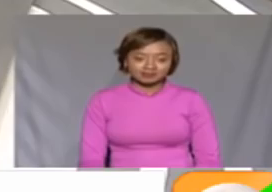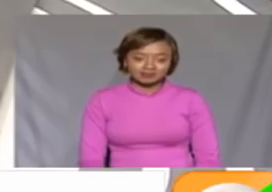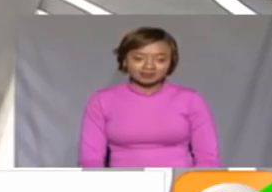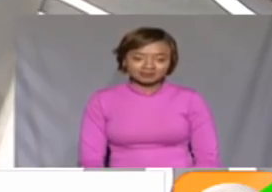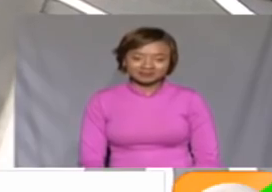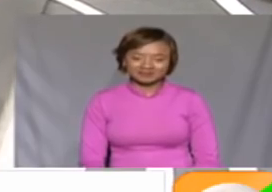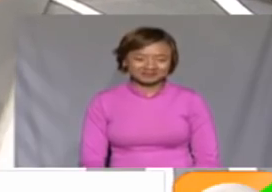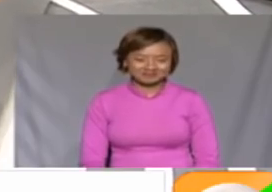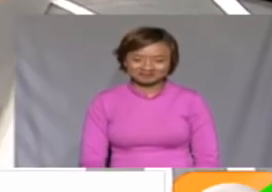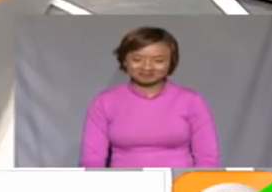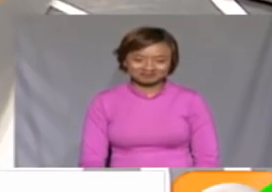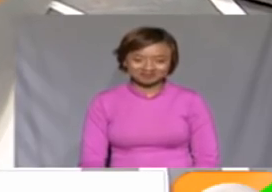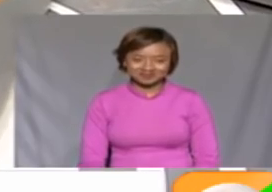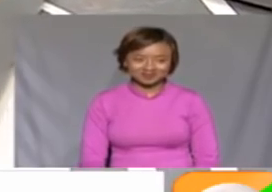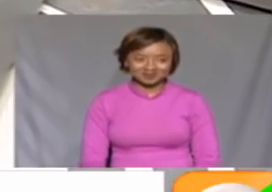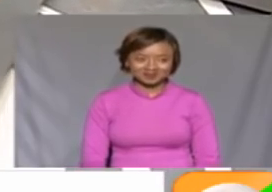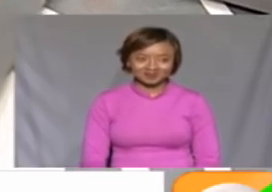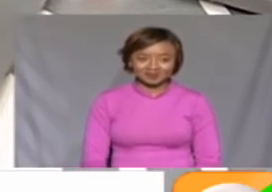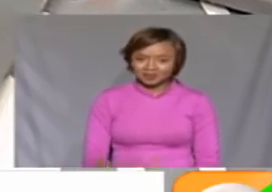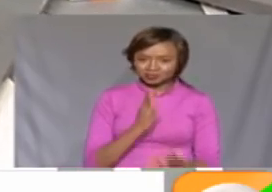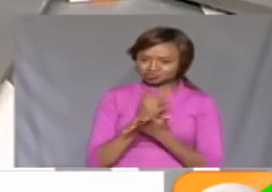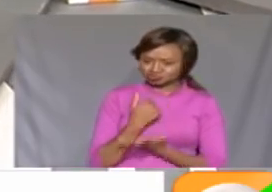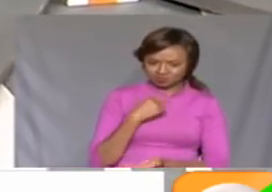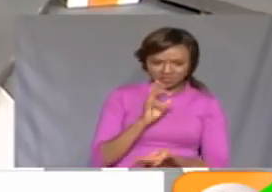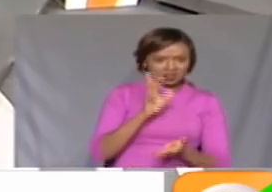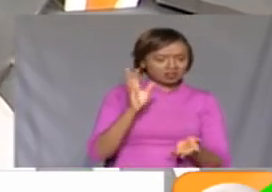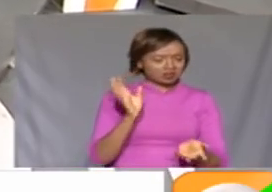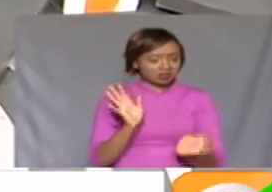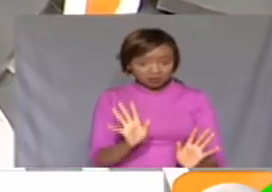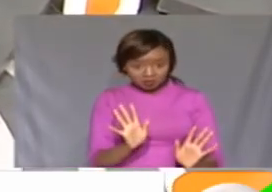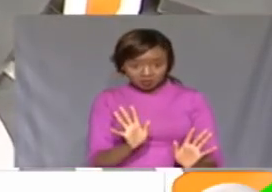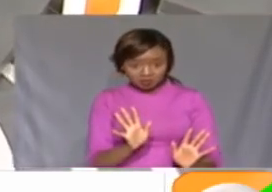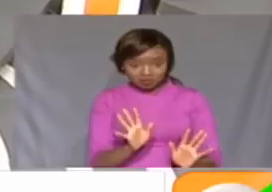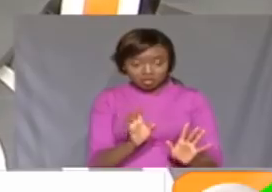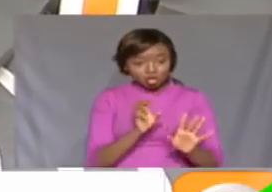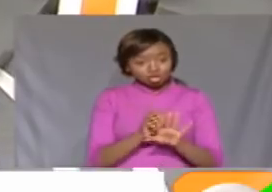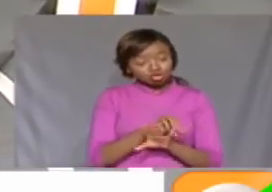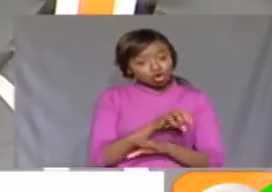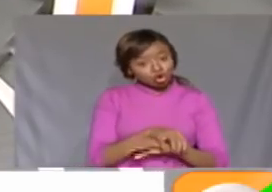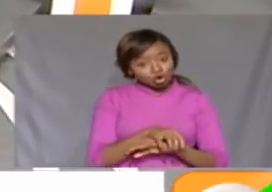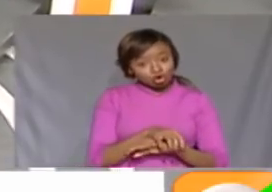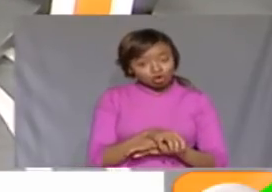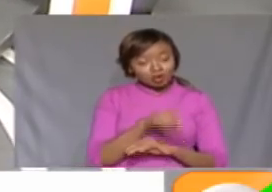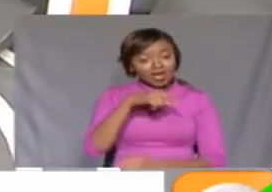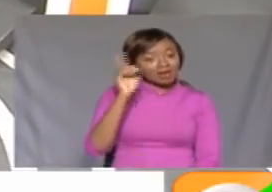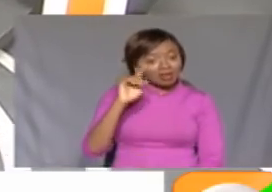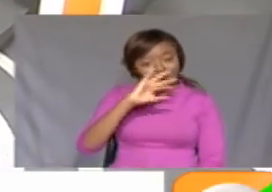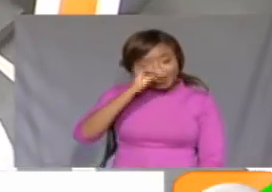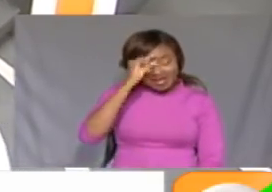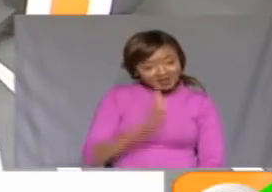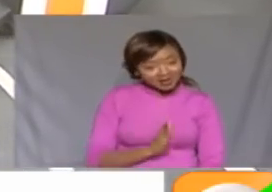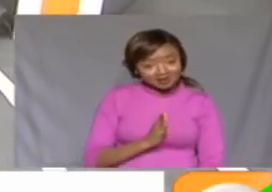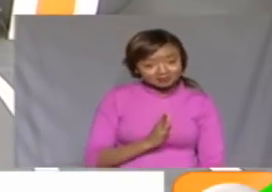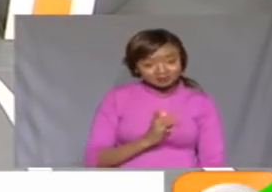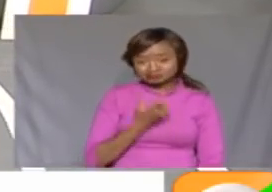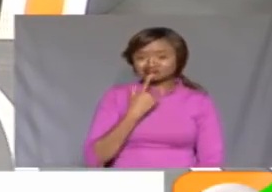is, I was quite puzzled myself to hear the governor of the city county of Nairobi saying